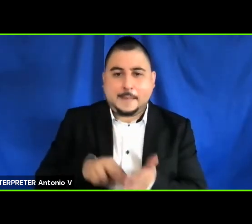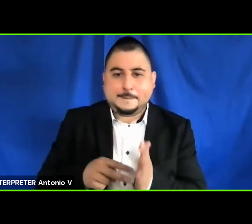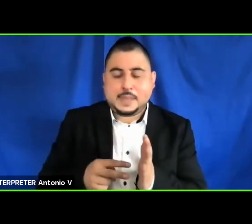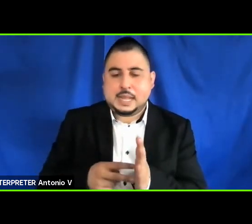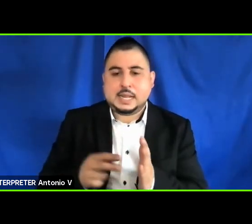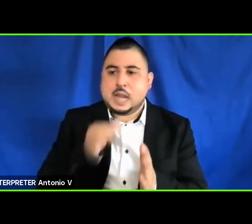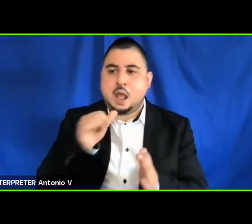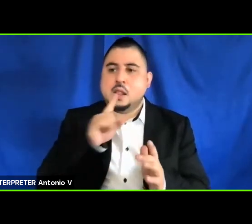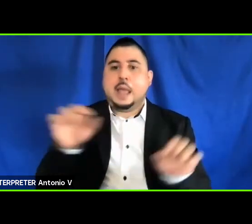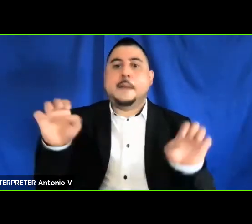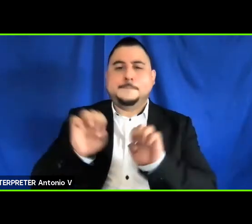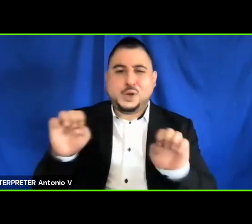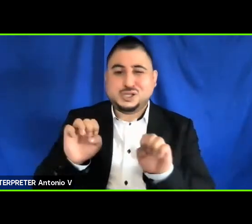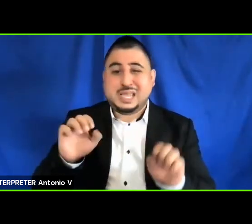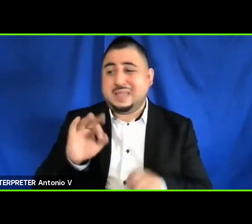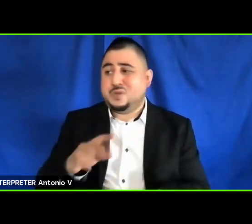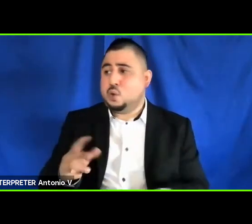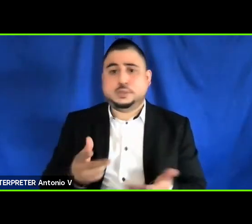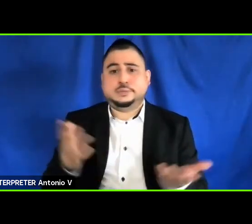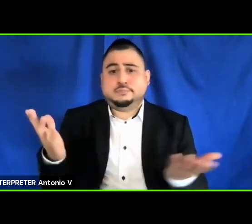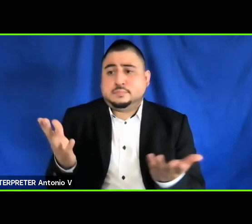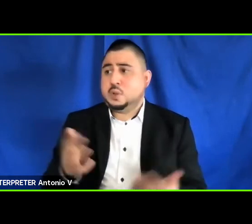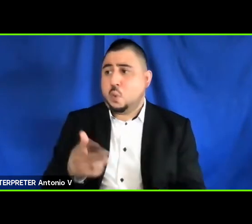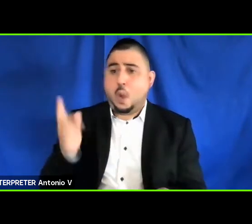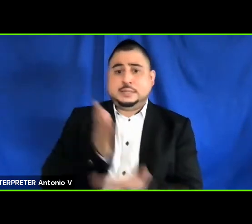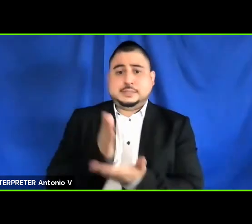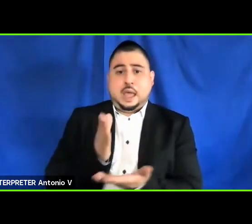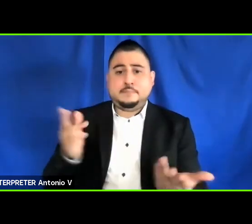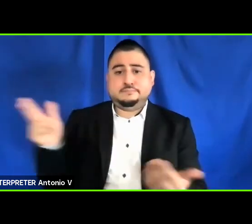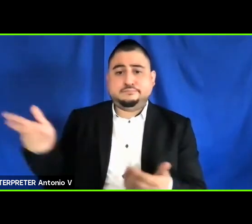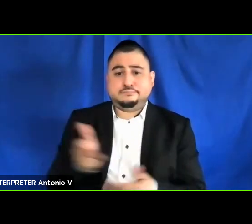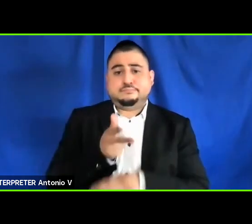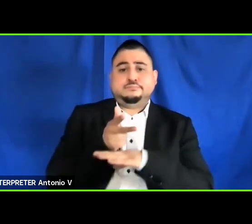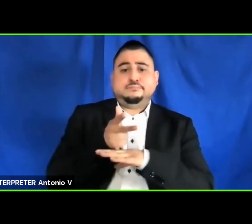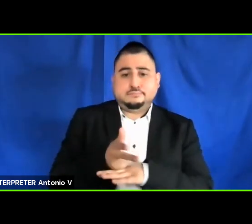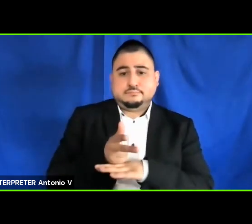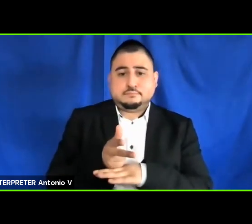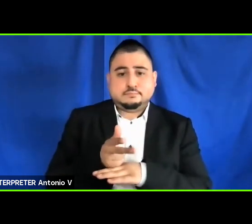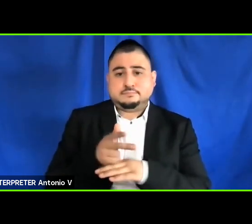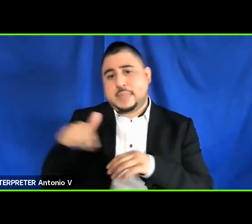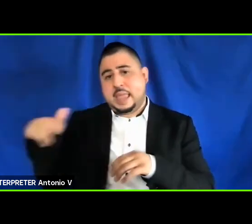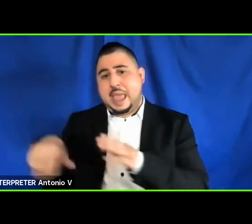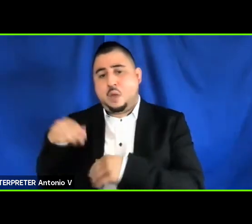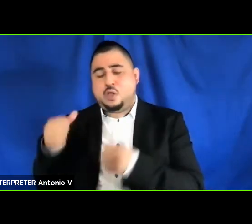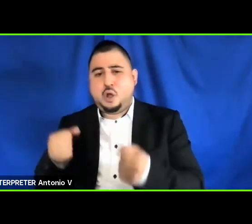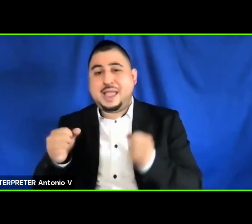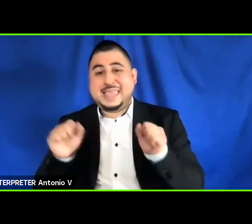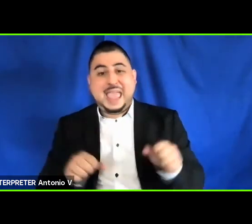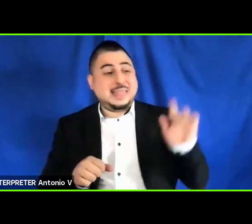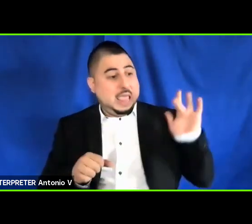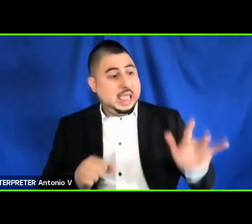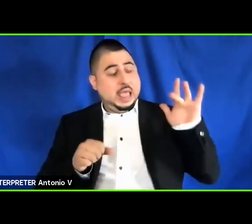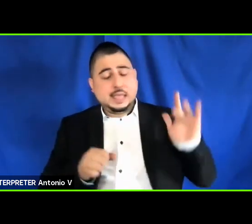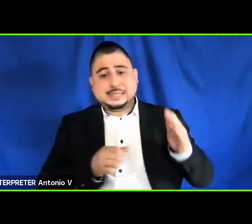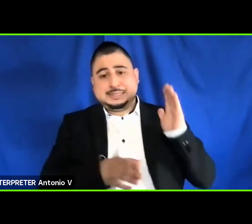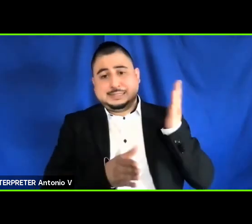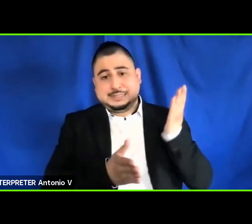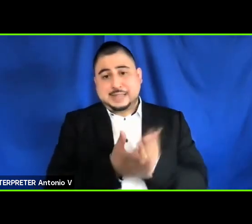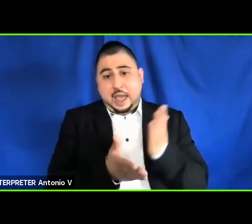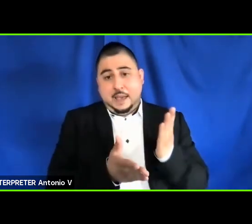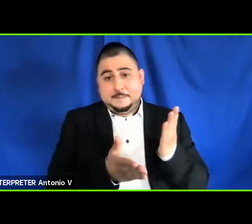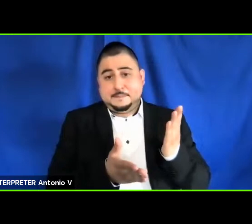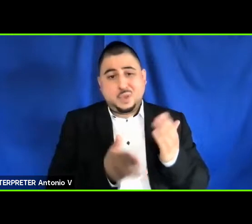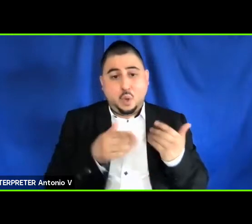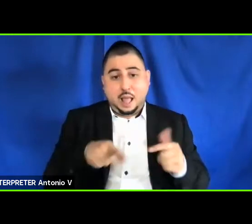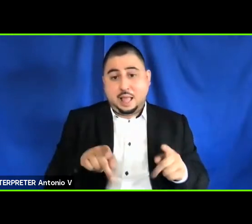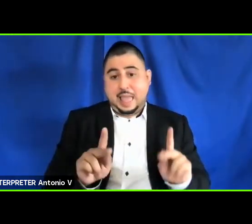emergency stop, just if you want to stop for whatever reason, if you need to get out of the car, you're not feeling well, whatever, will the person have the control to stop? And will the passenger